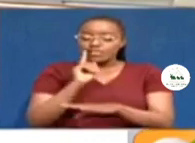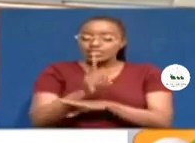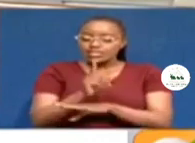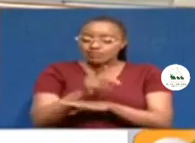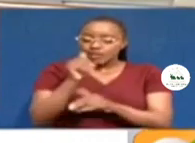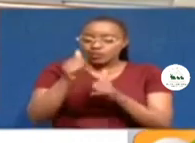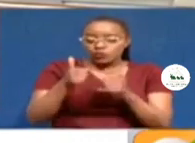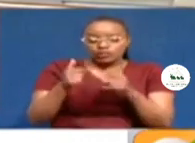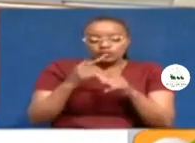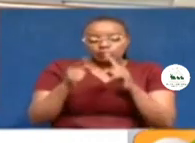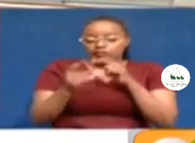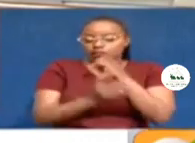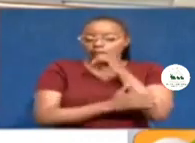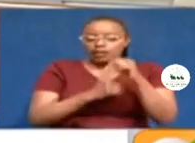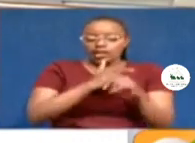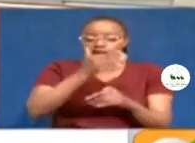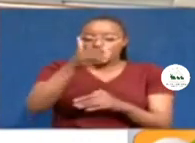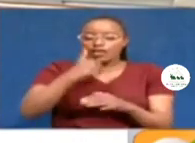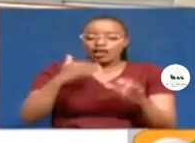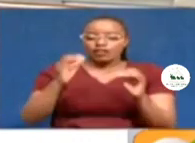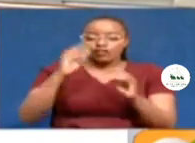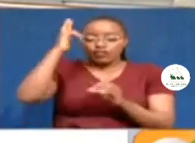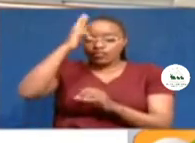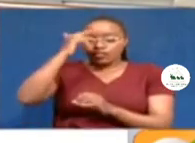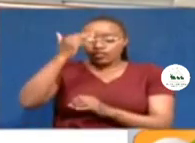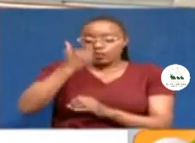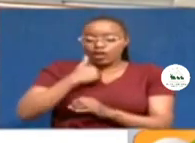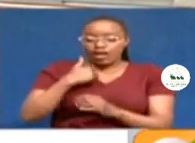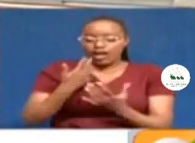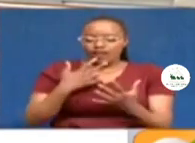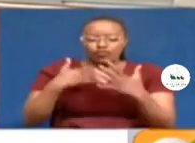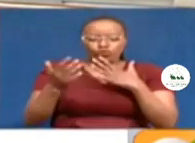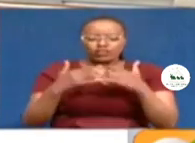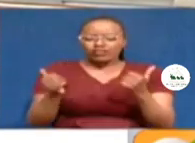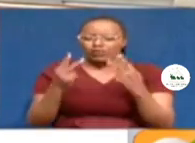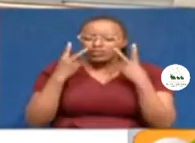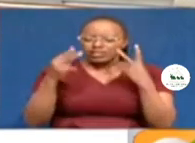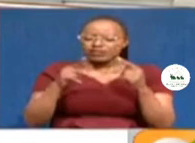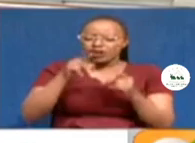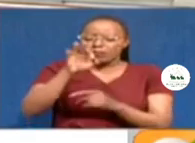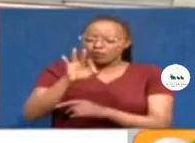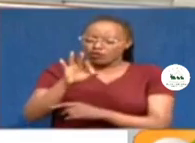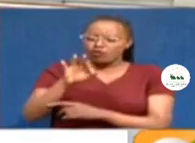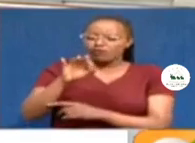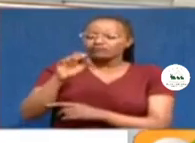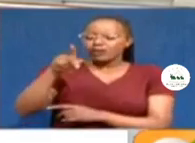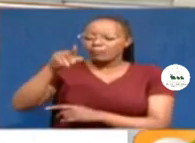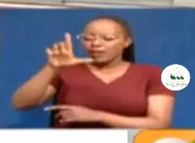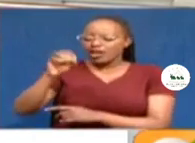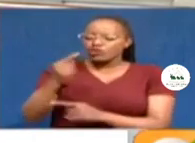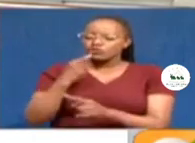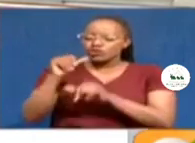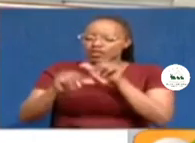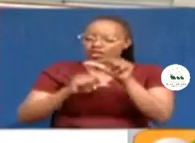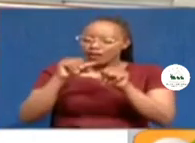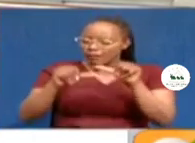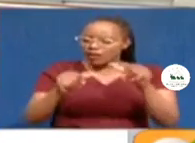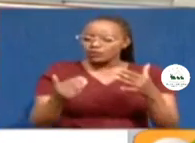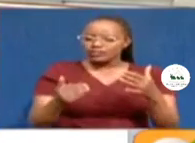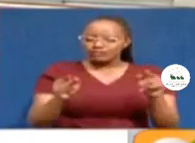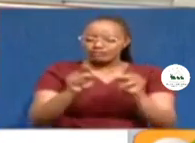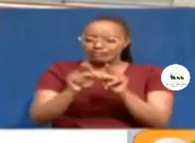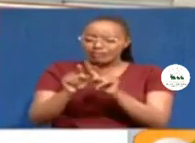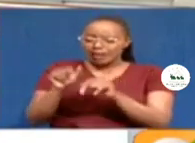self-discipline, which unfortunately is not there. That's why the sorts of things that Professor PLO is talking about obtain in the country,